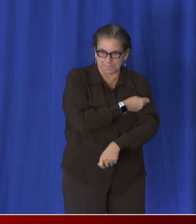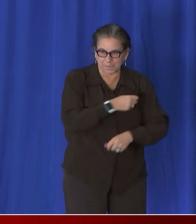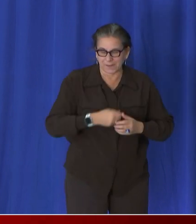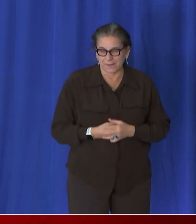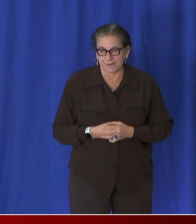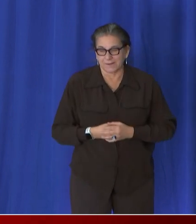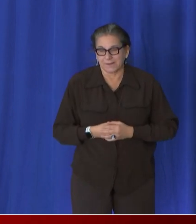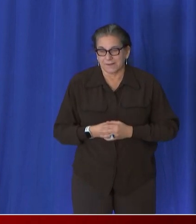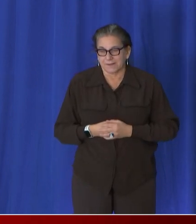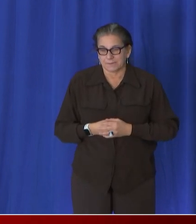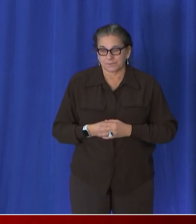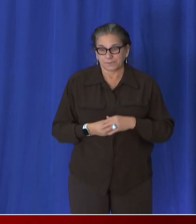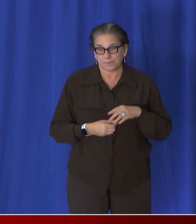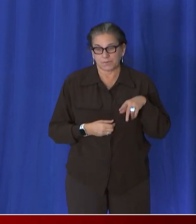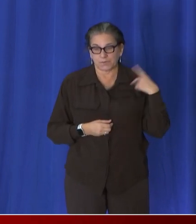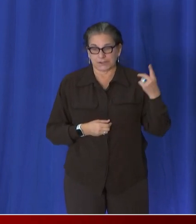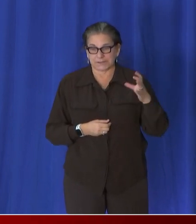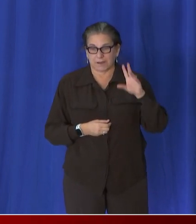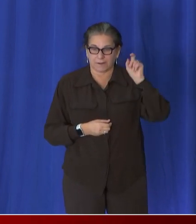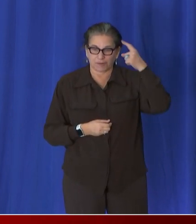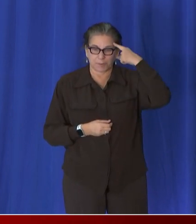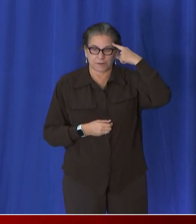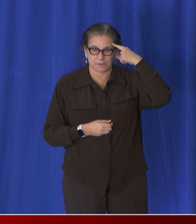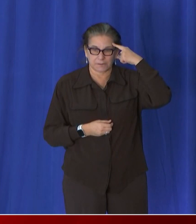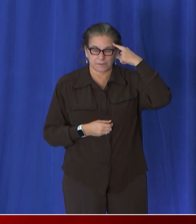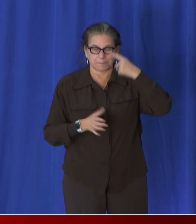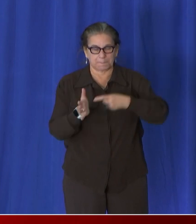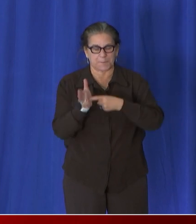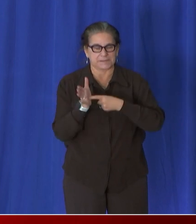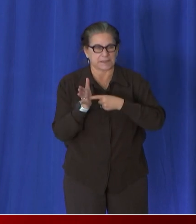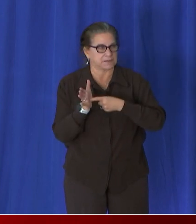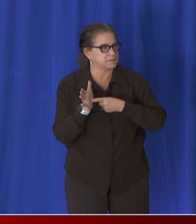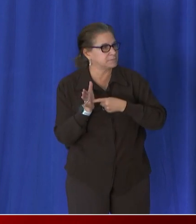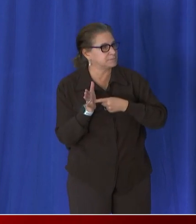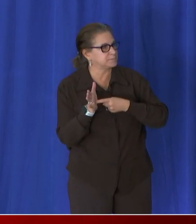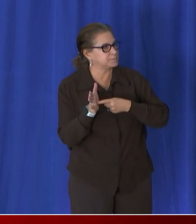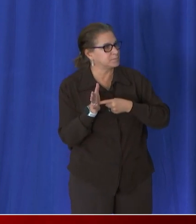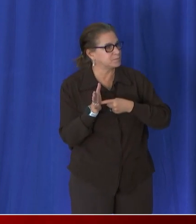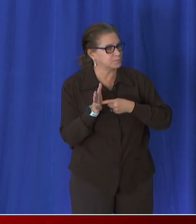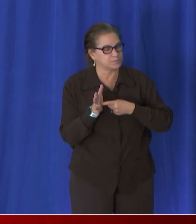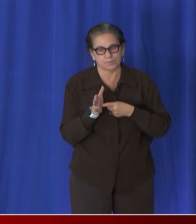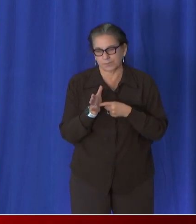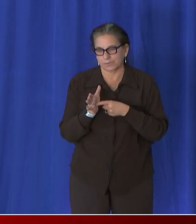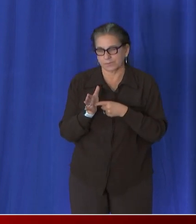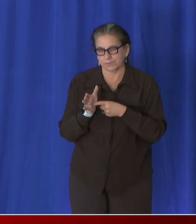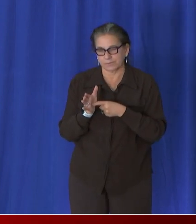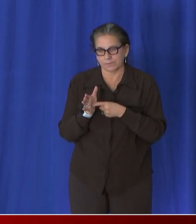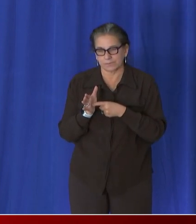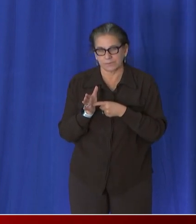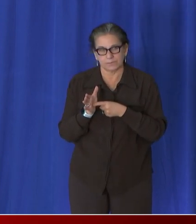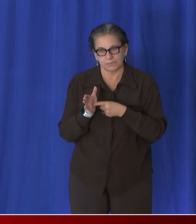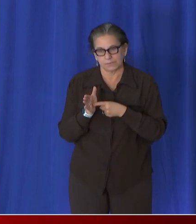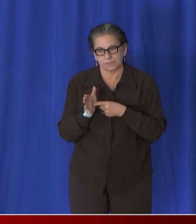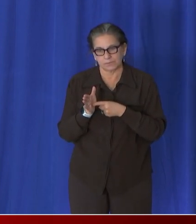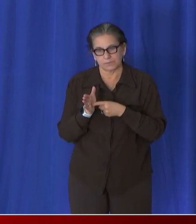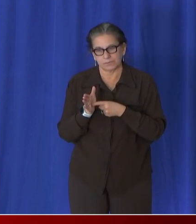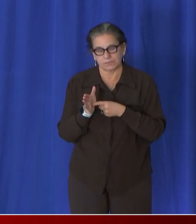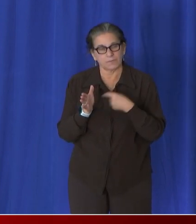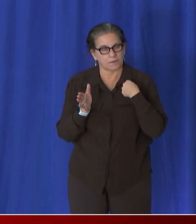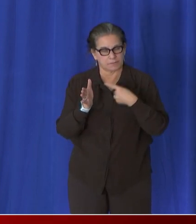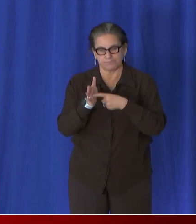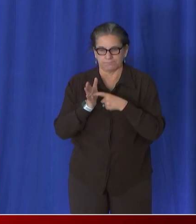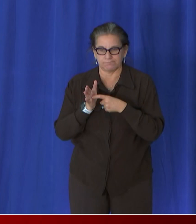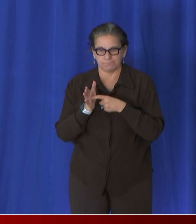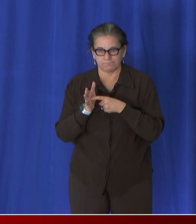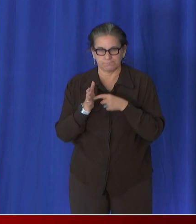employees, and that will now include a mandatory vaccine, 3 shots, a 3-shot requirement,